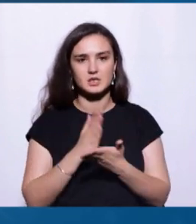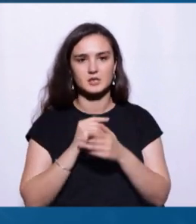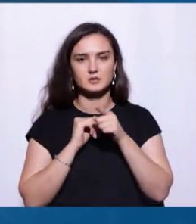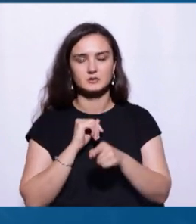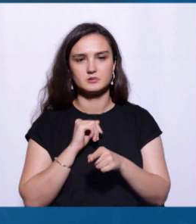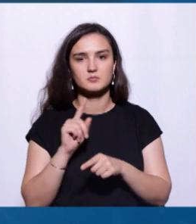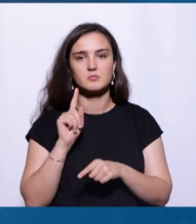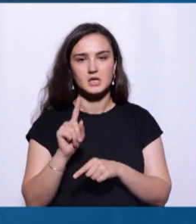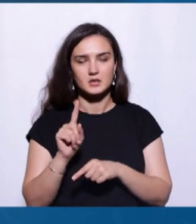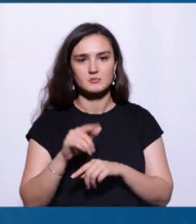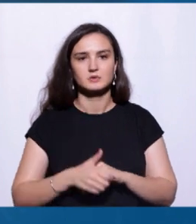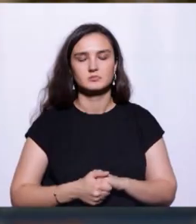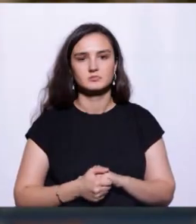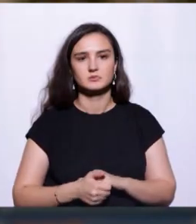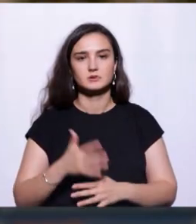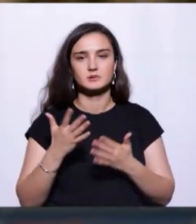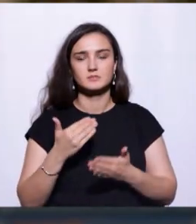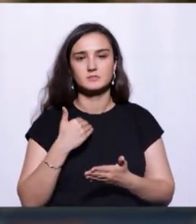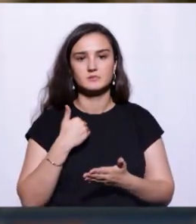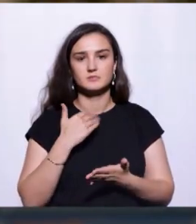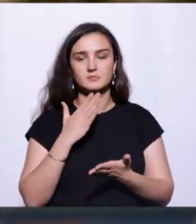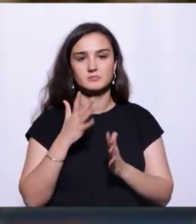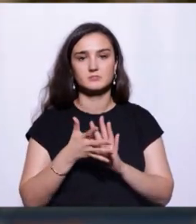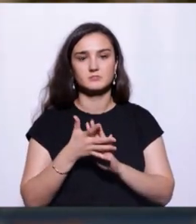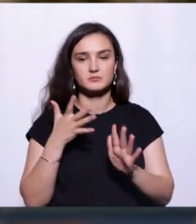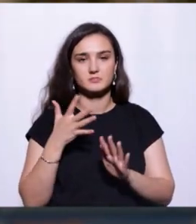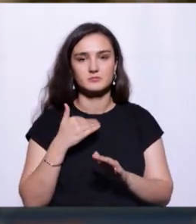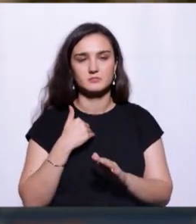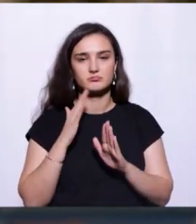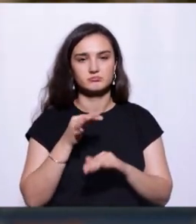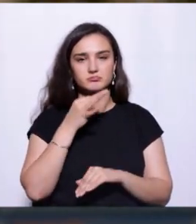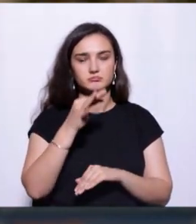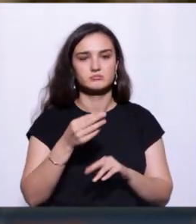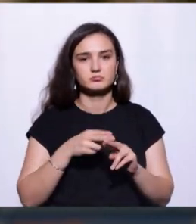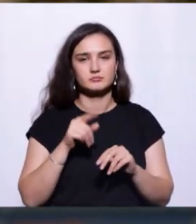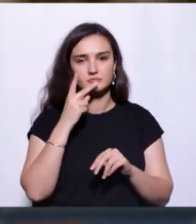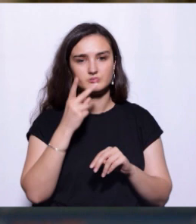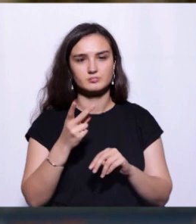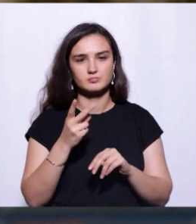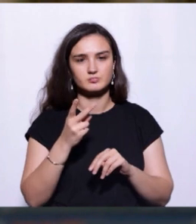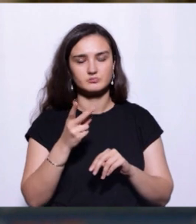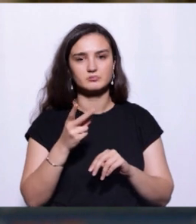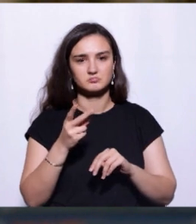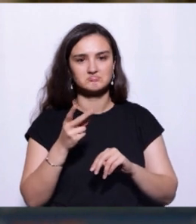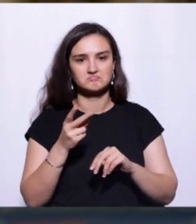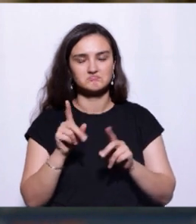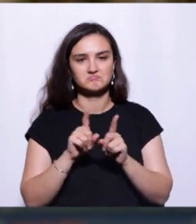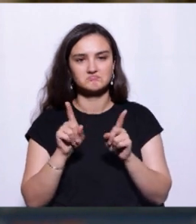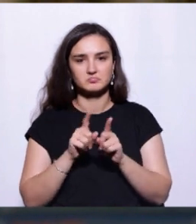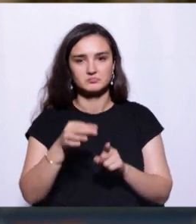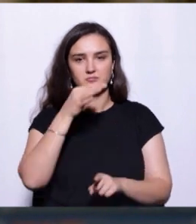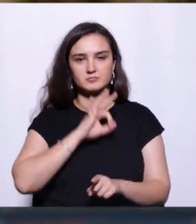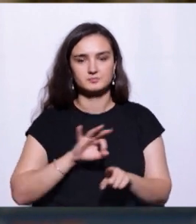is, but if I had to guess, I would say it looks kind of like a